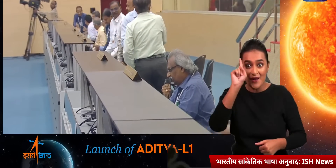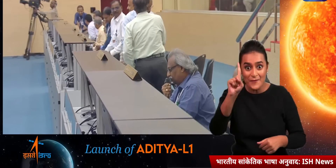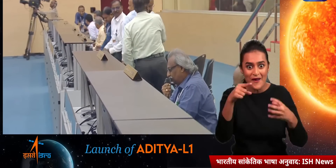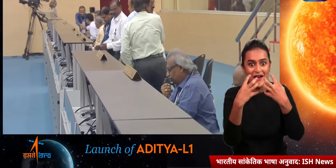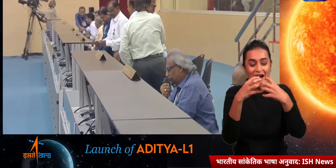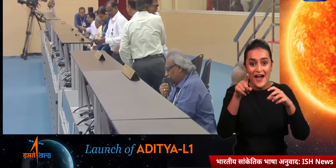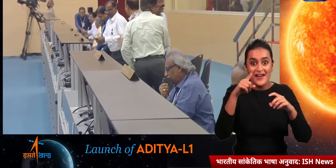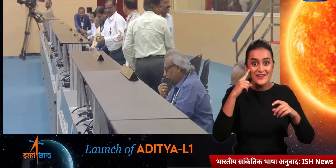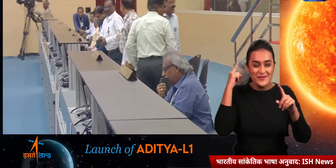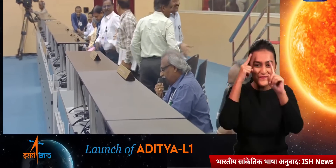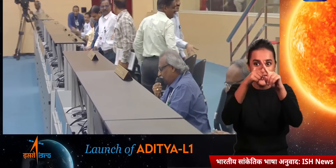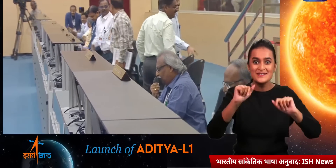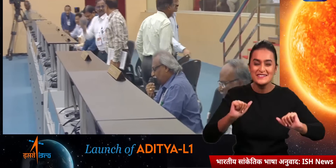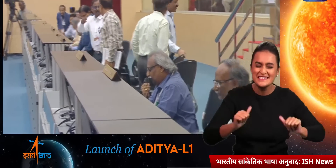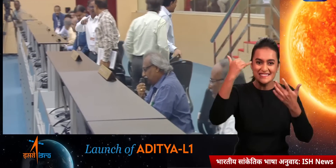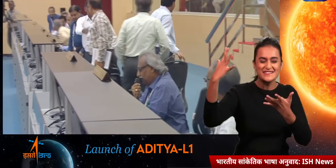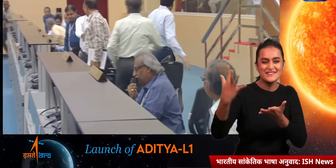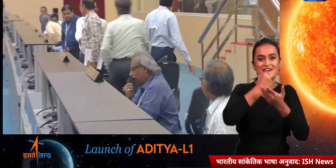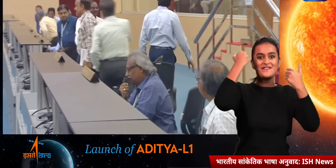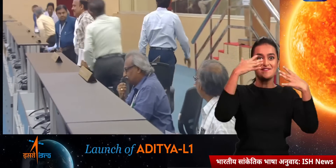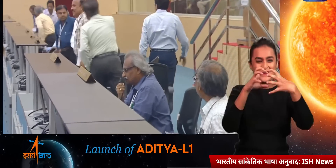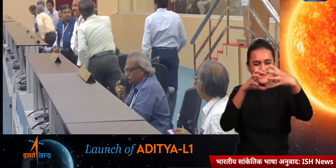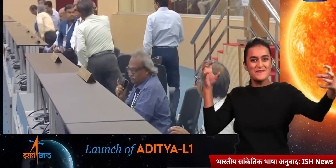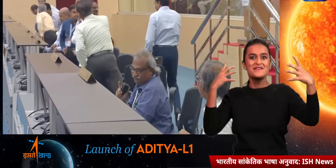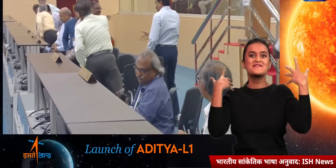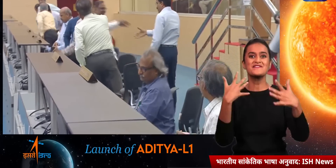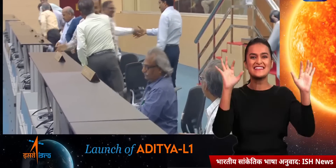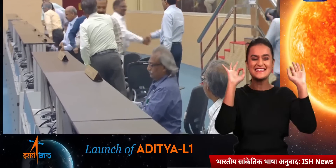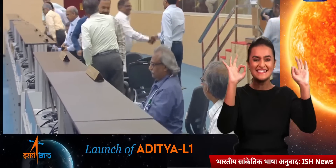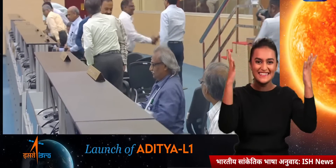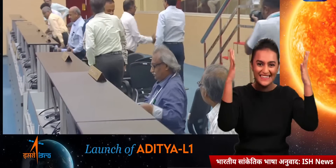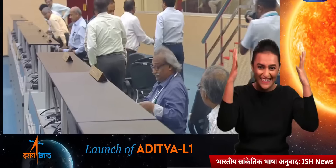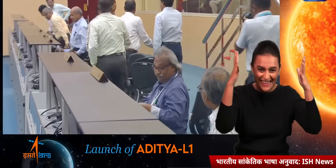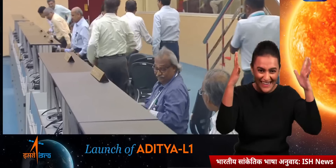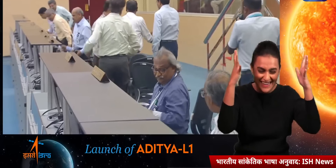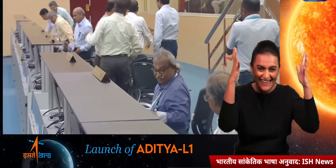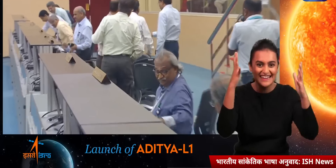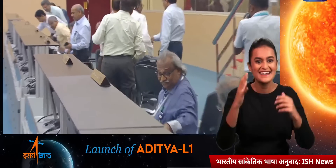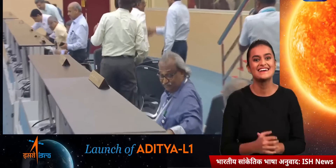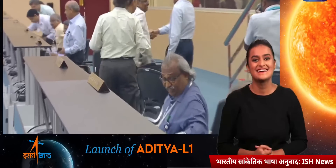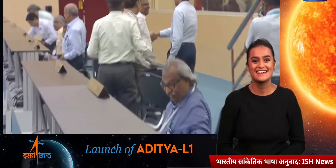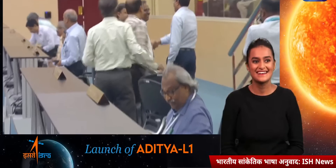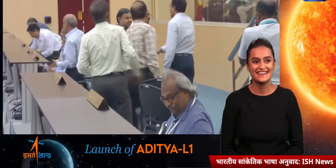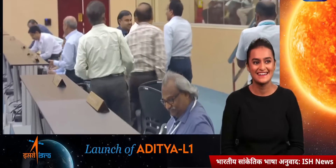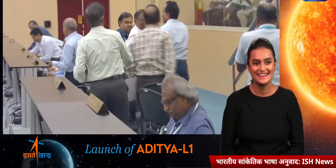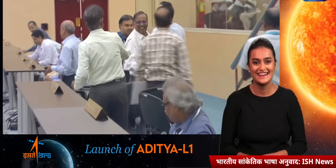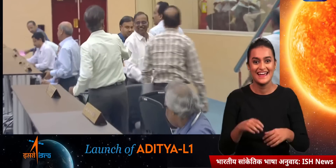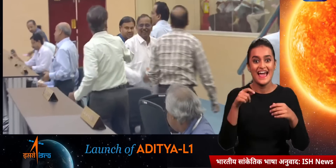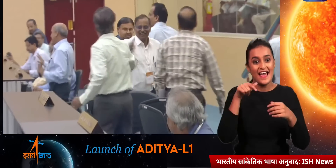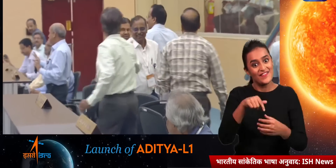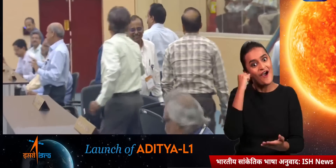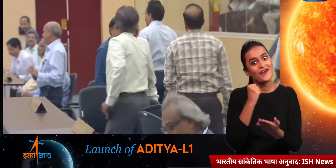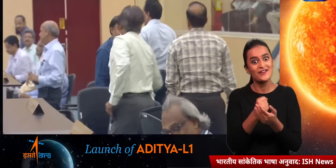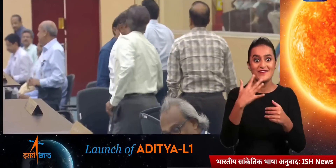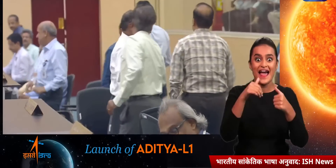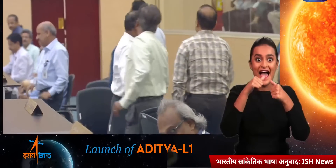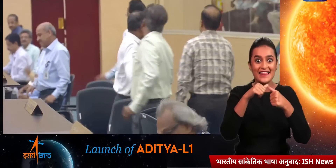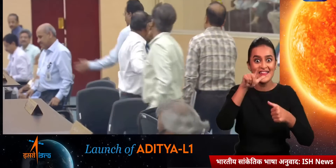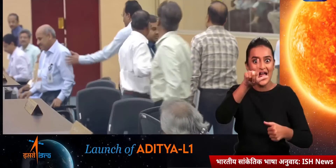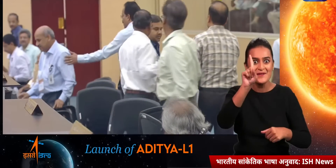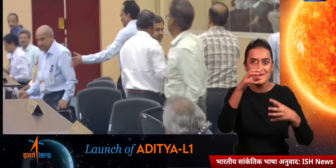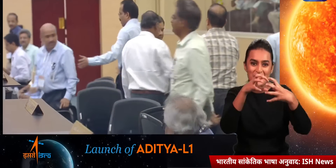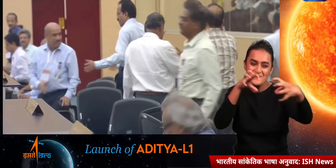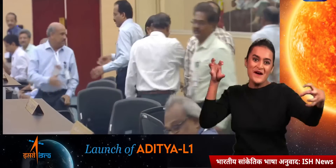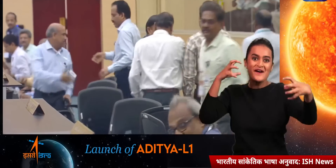mission accomplished, handing over to mission director. And we have a confirmation of Aditya L1 separation. The mission